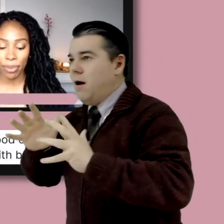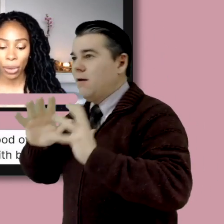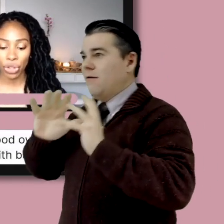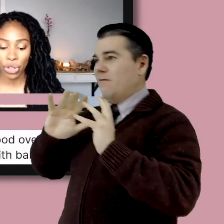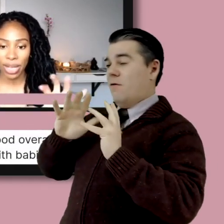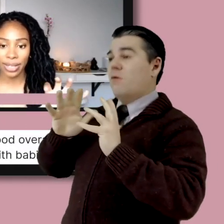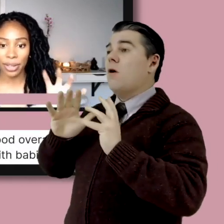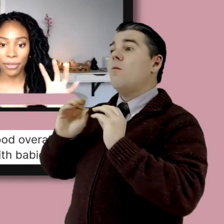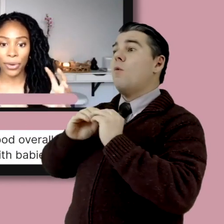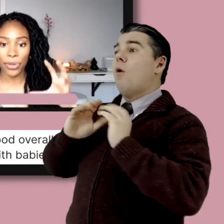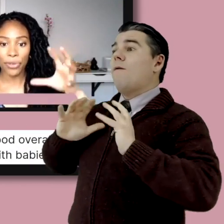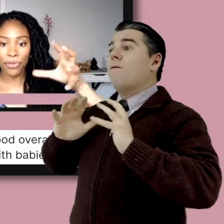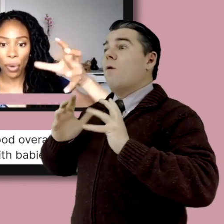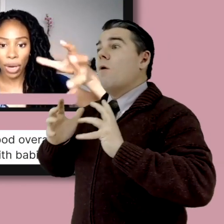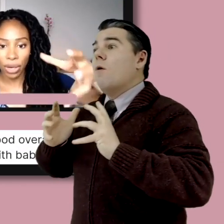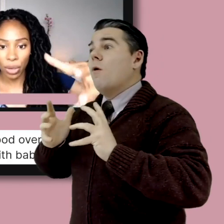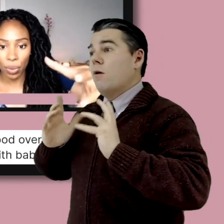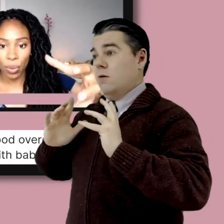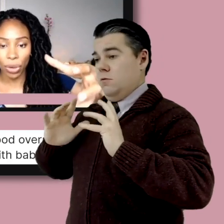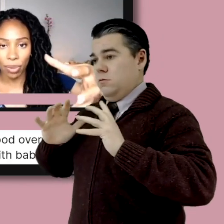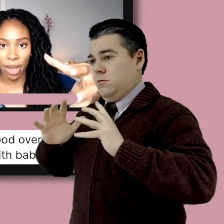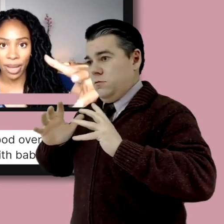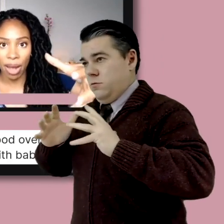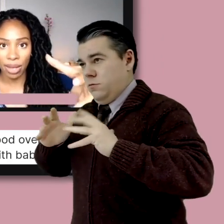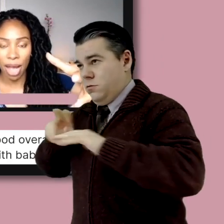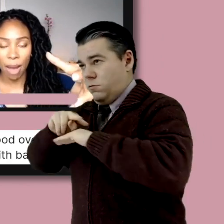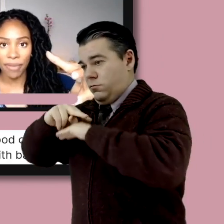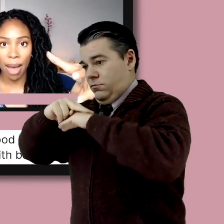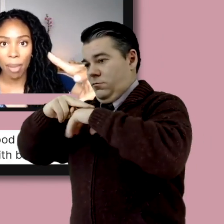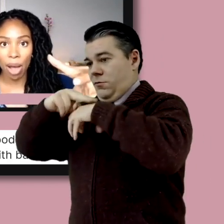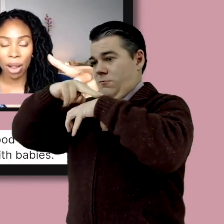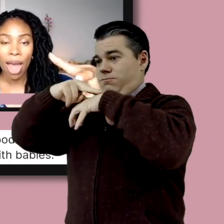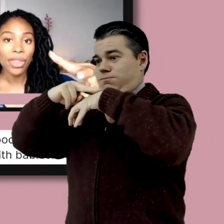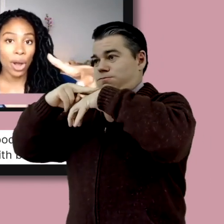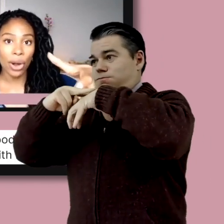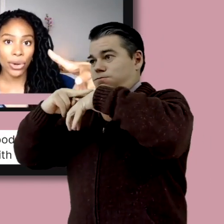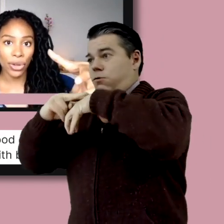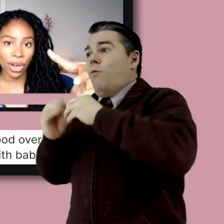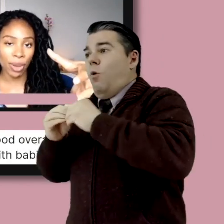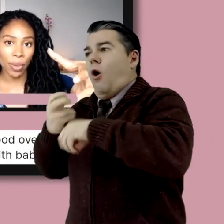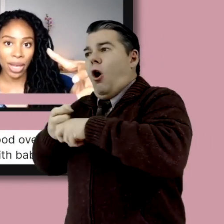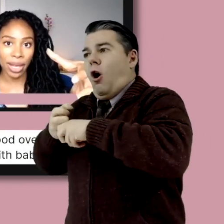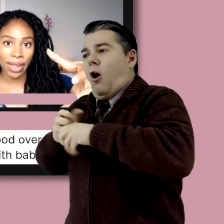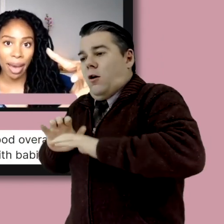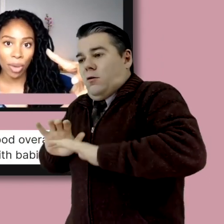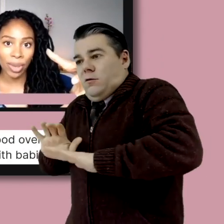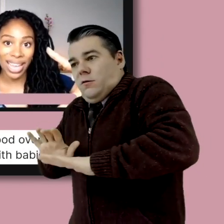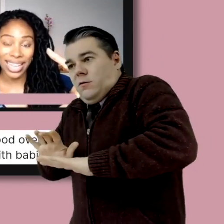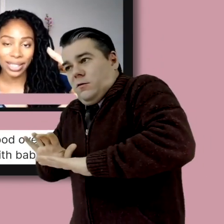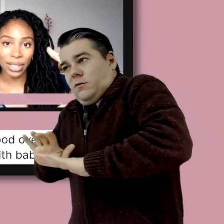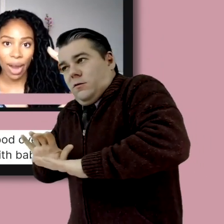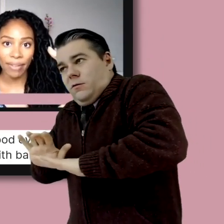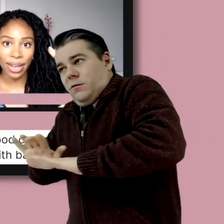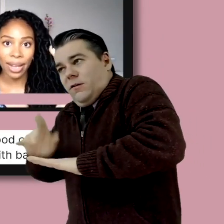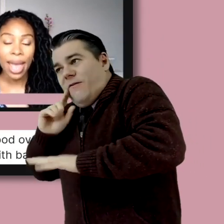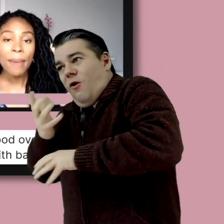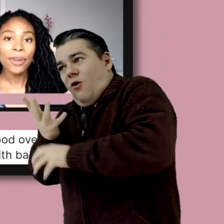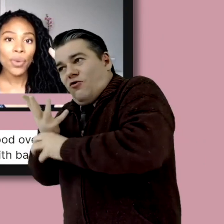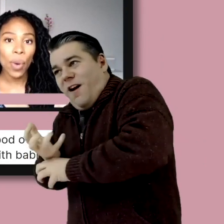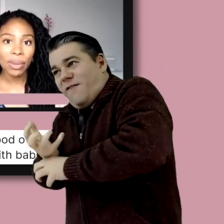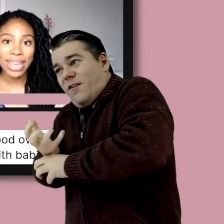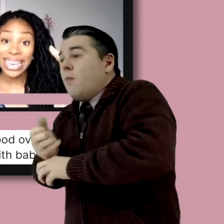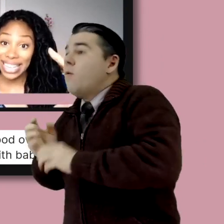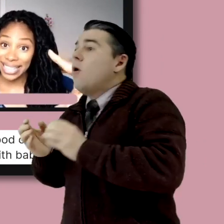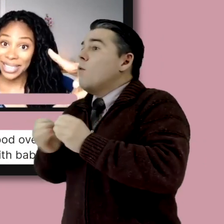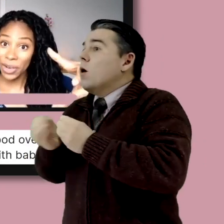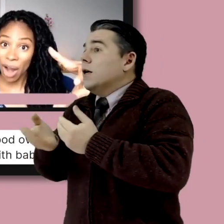forth motion is the further forward you roll your baby on top of that ball, the harder they're going to be working in that moment against gravity. But if you